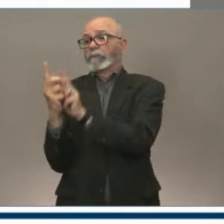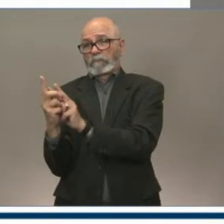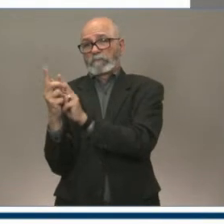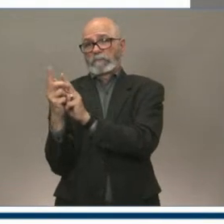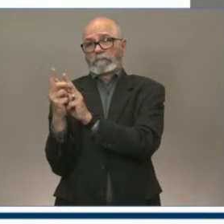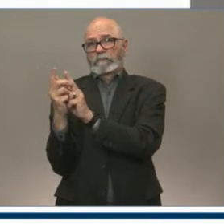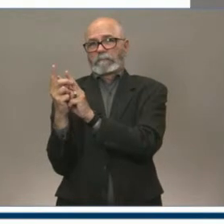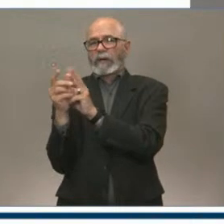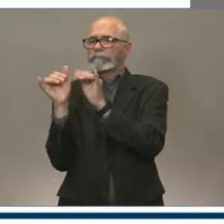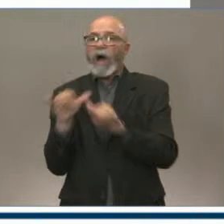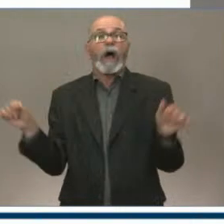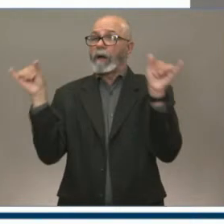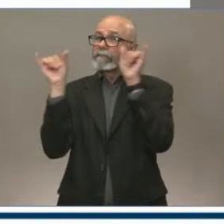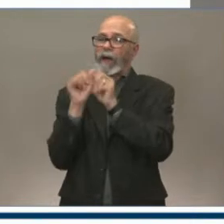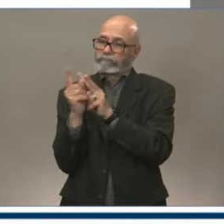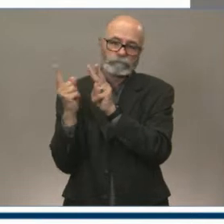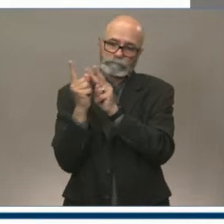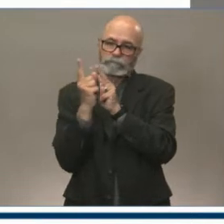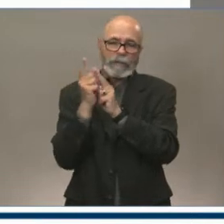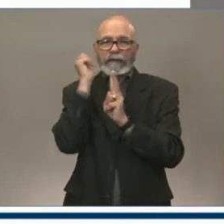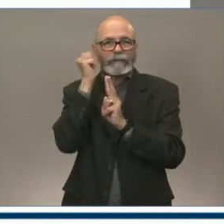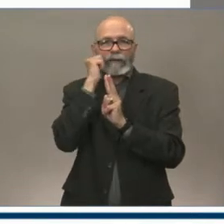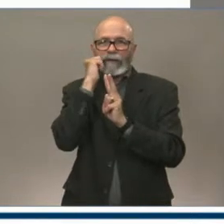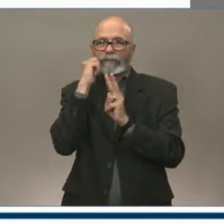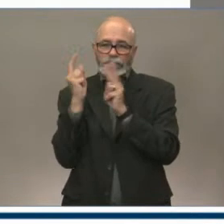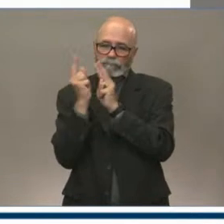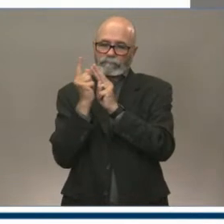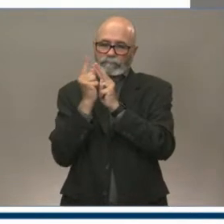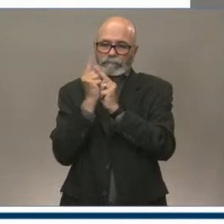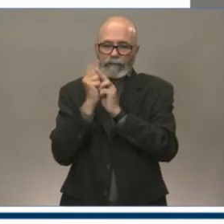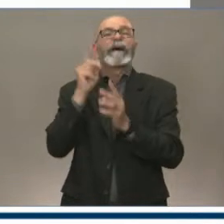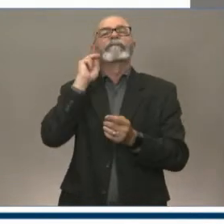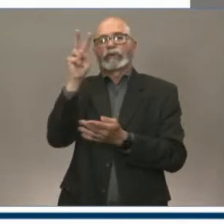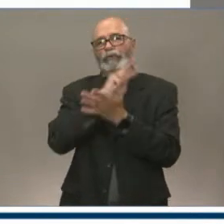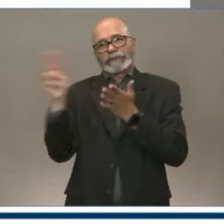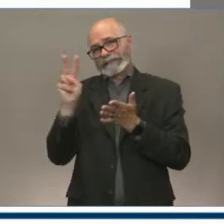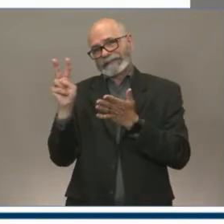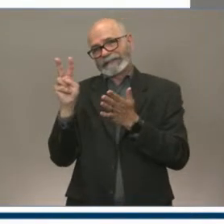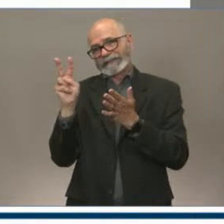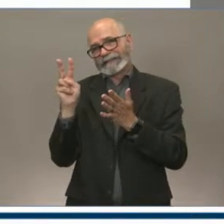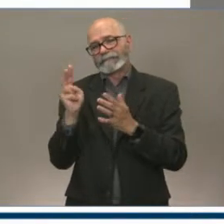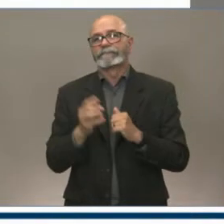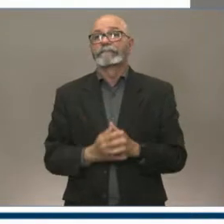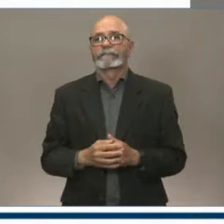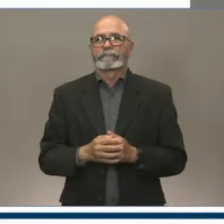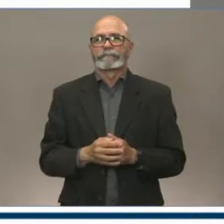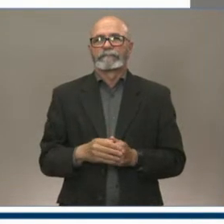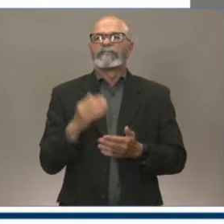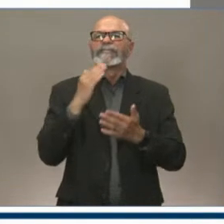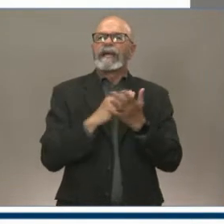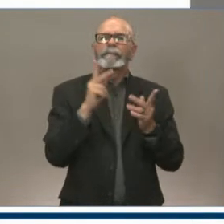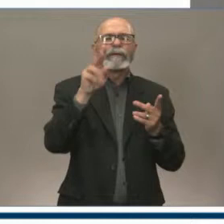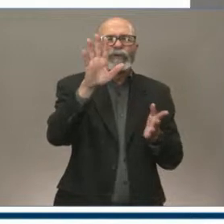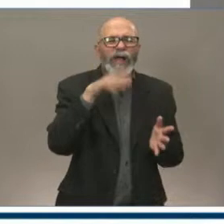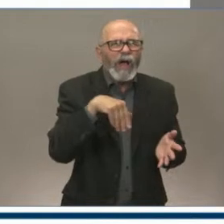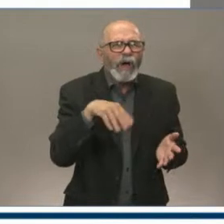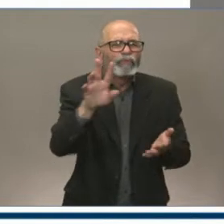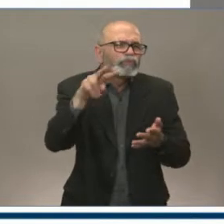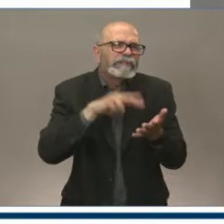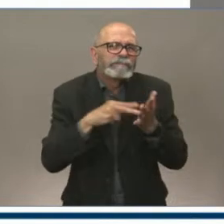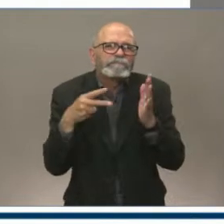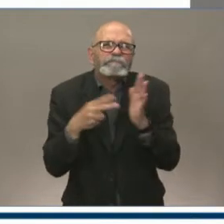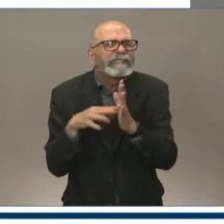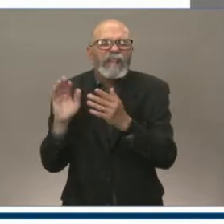same people for this 2-week period. So many people have asked us to define what we mean when we say stay in your